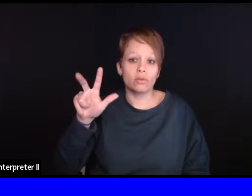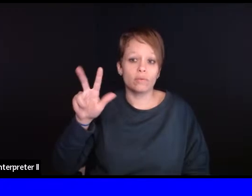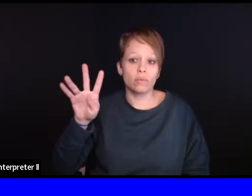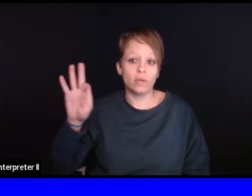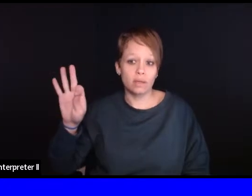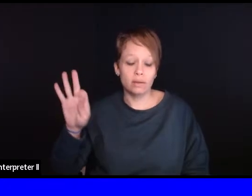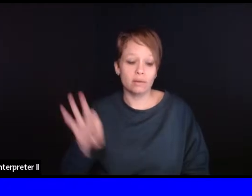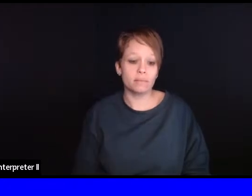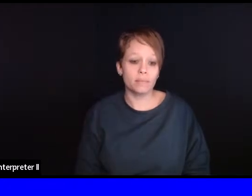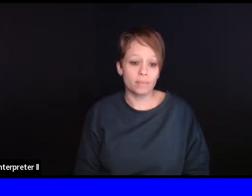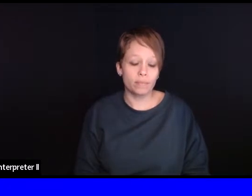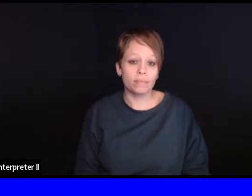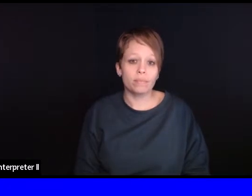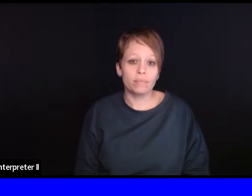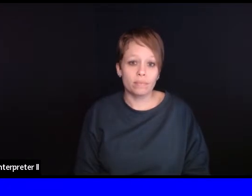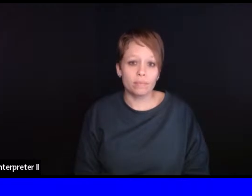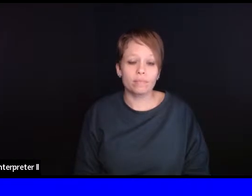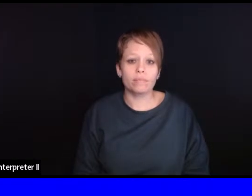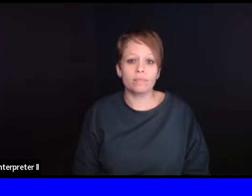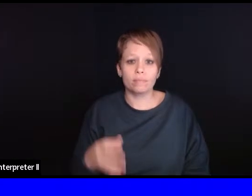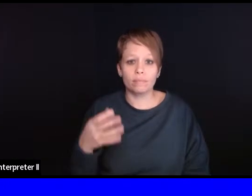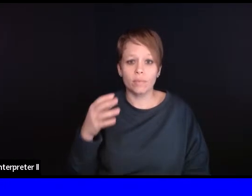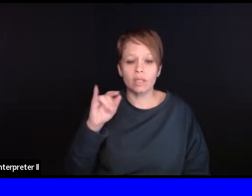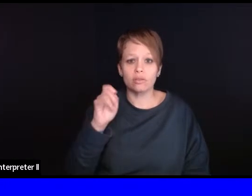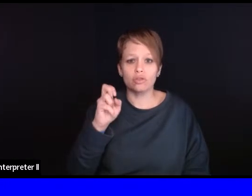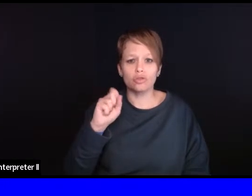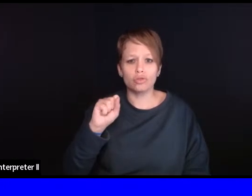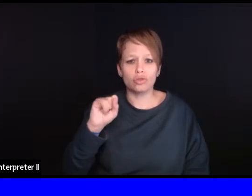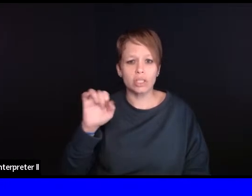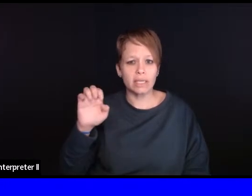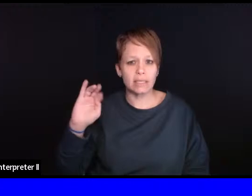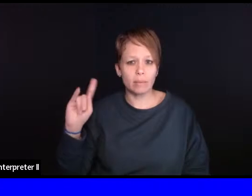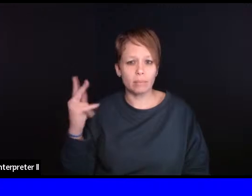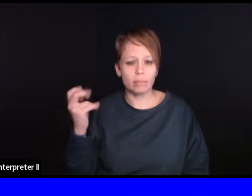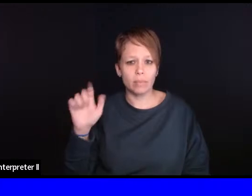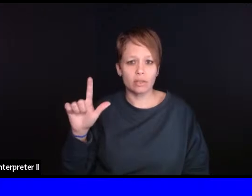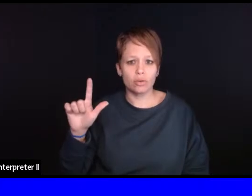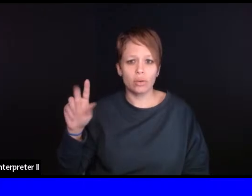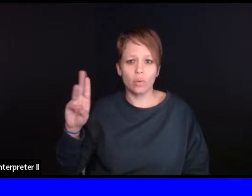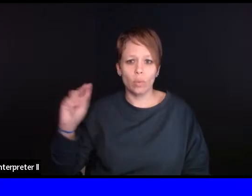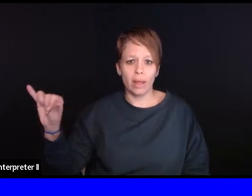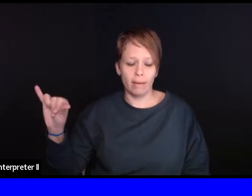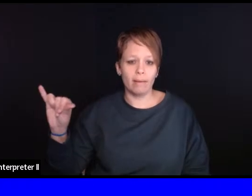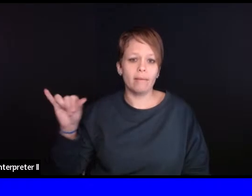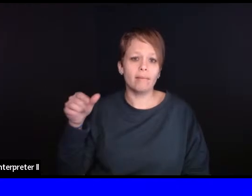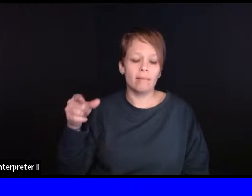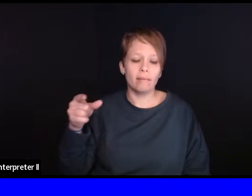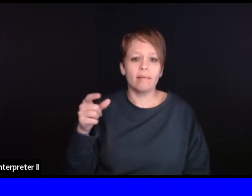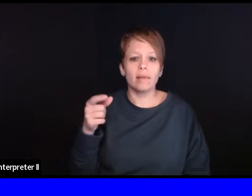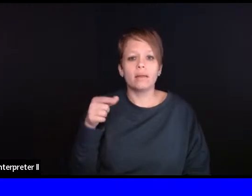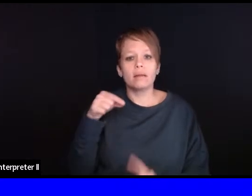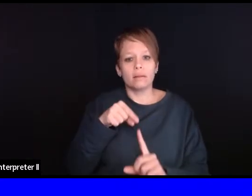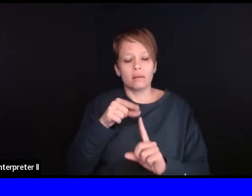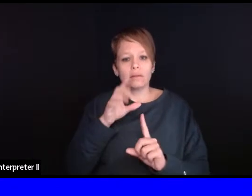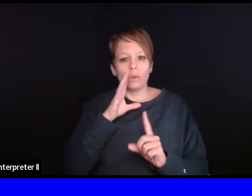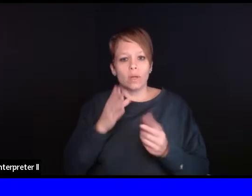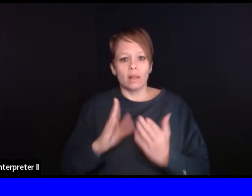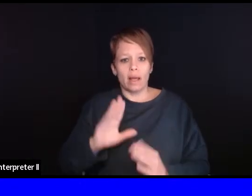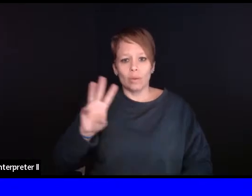25-349, the Jesse Mitchell Way Designation Act of 2024. This bill would symbolically designate W